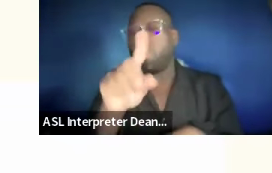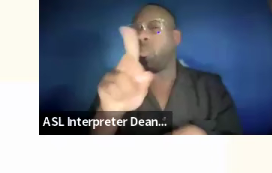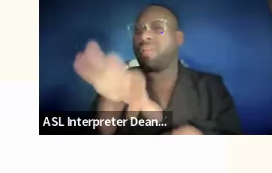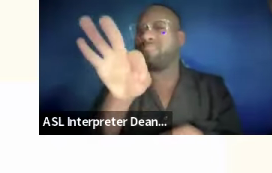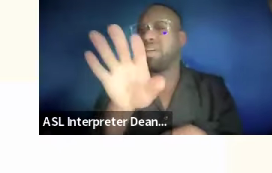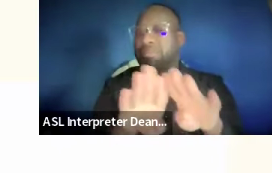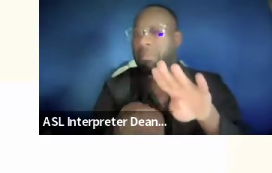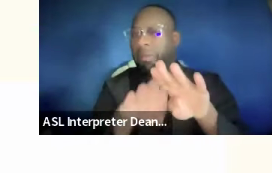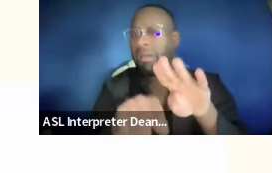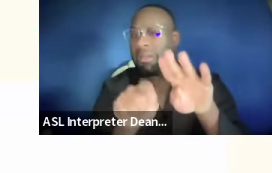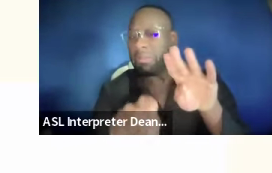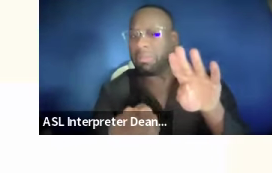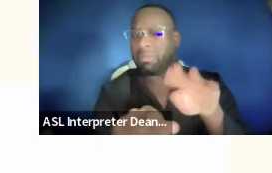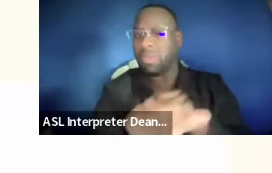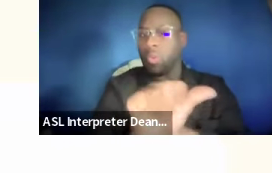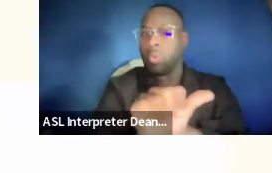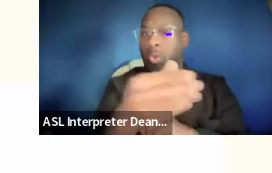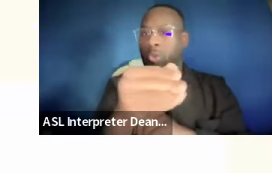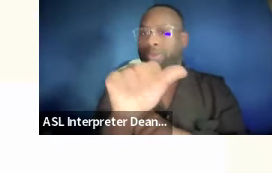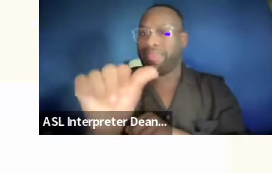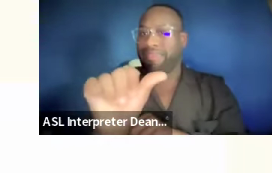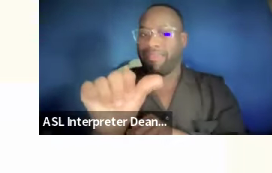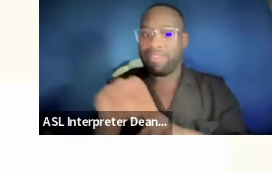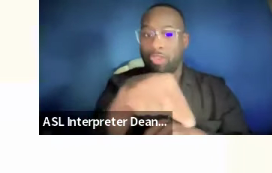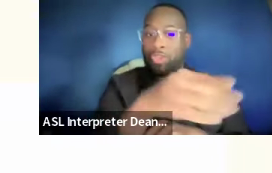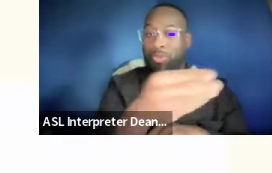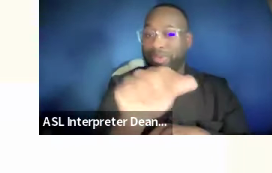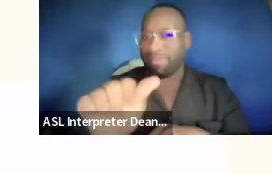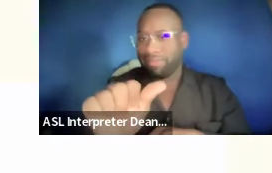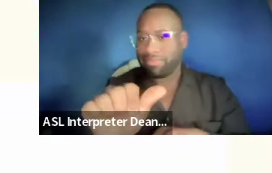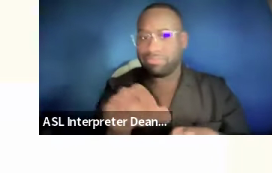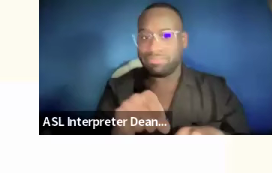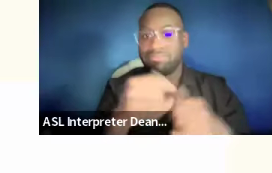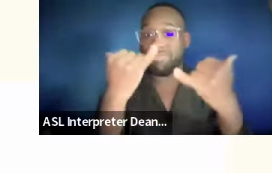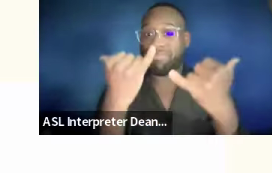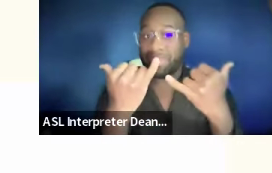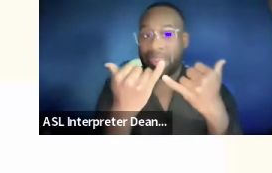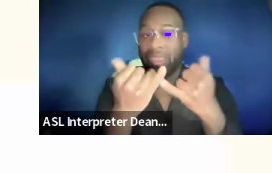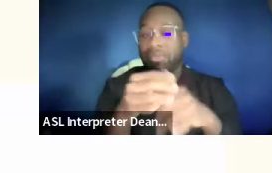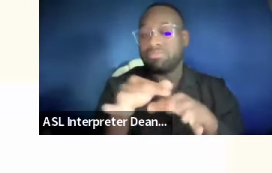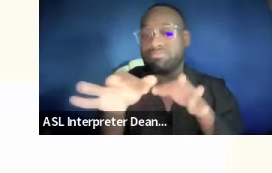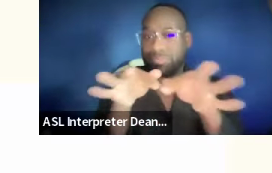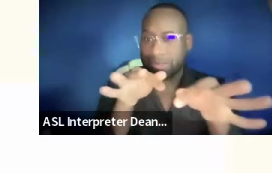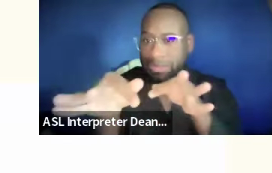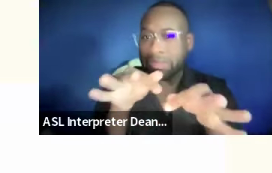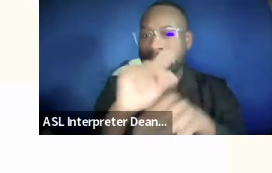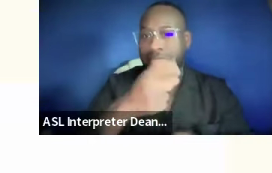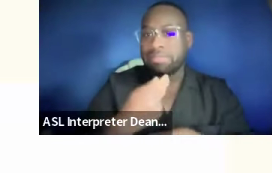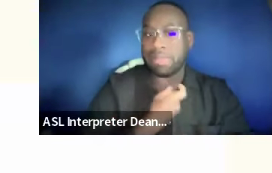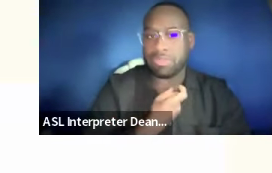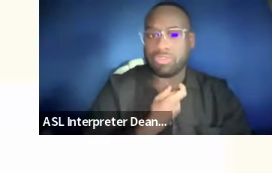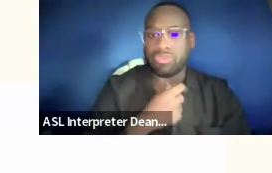this box that is Q&A. Y para las personas que están también con nosotros, vamos a